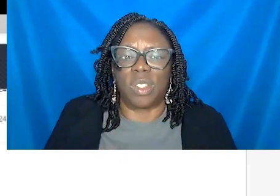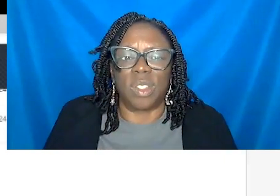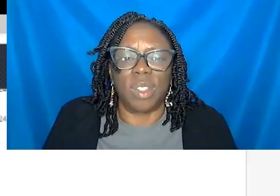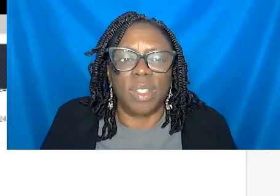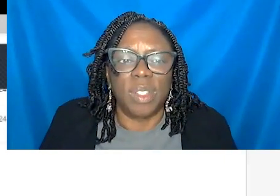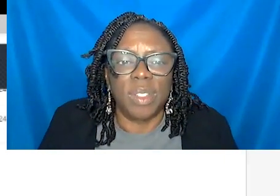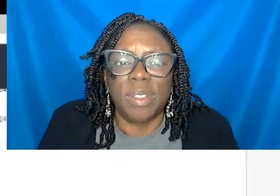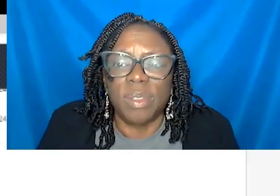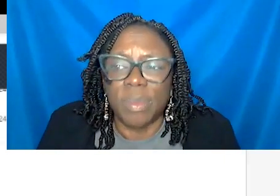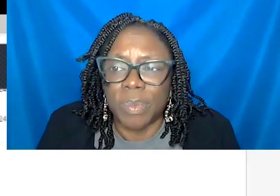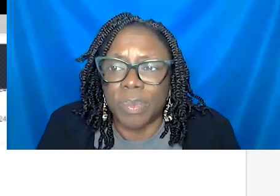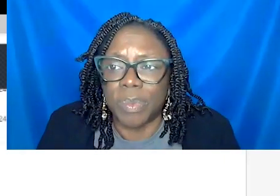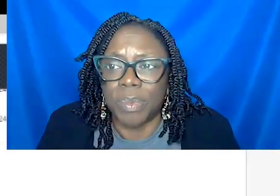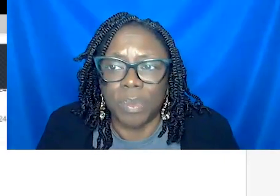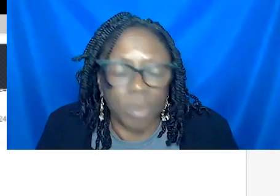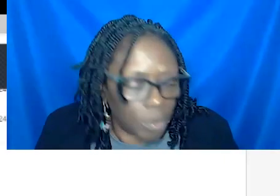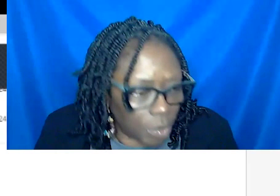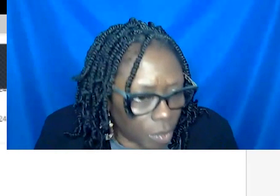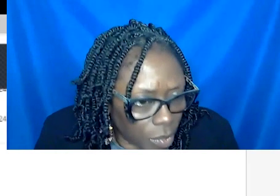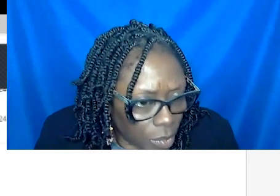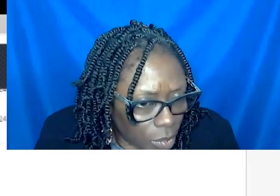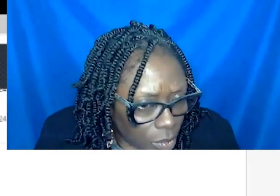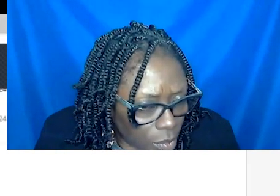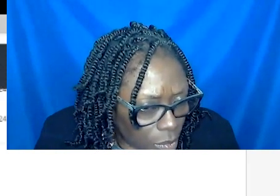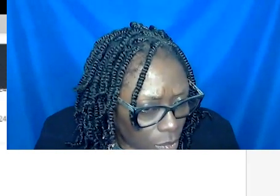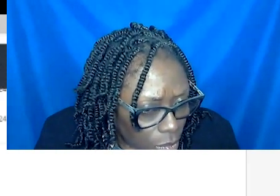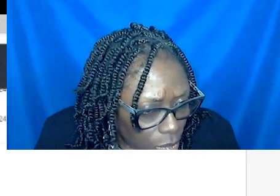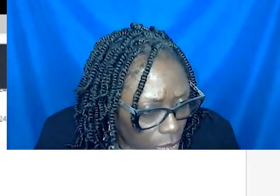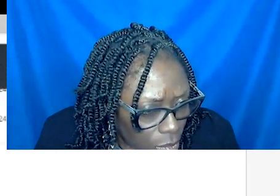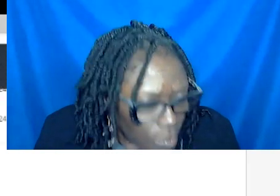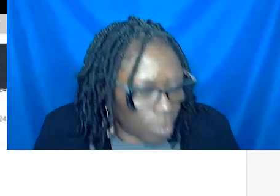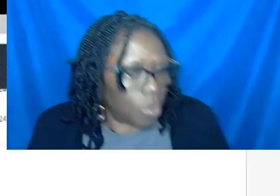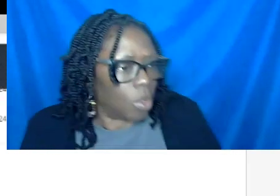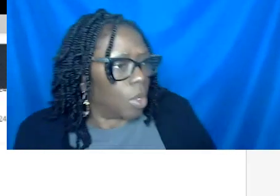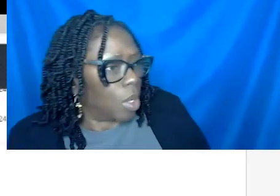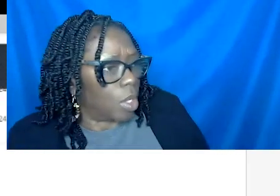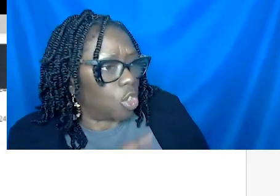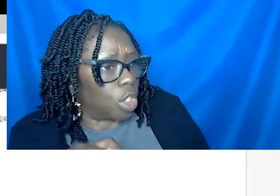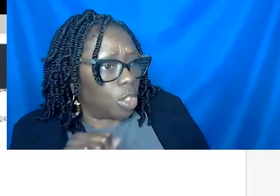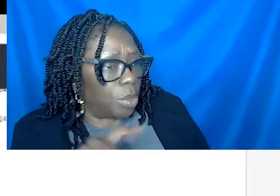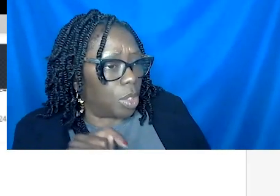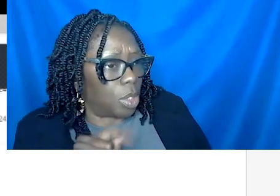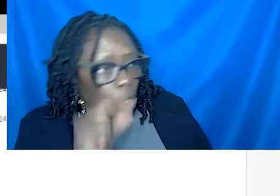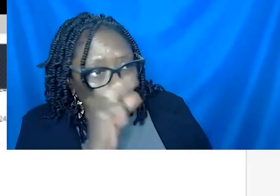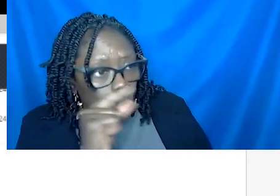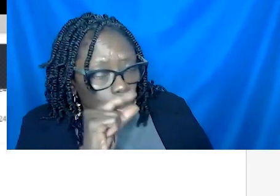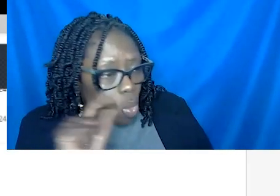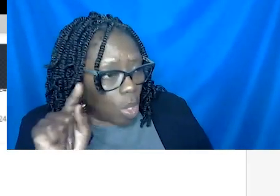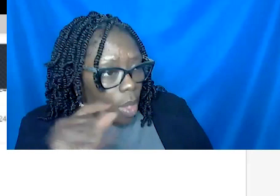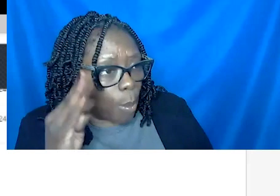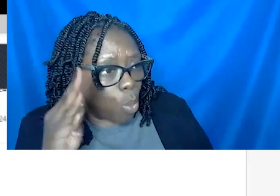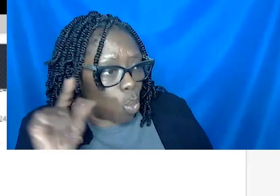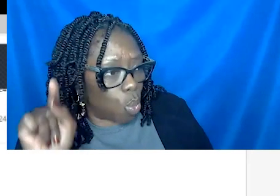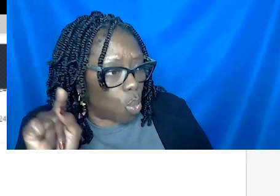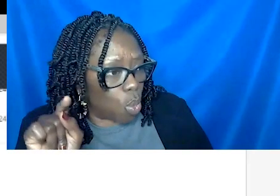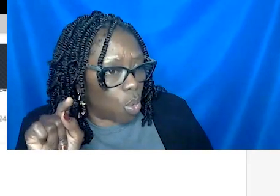Claude, ChatGPT, and if that Google, if you click on an icon in the upper right of a Google icon, it